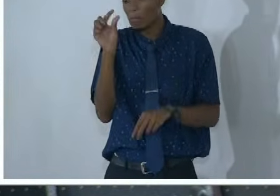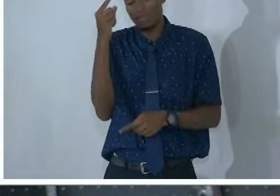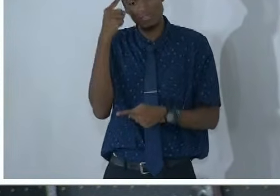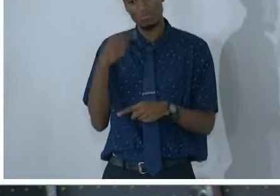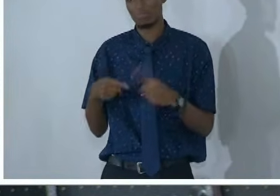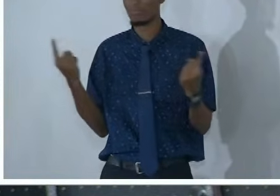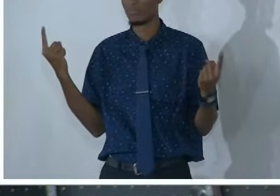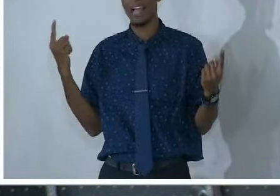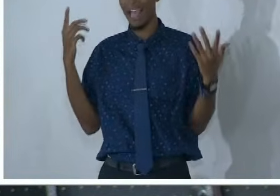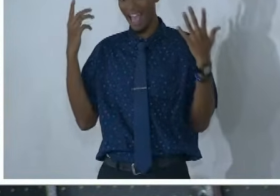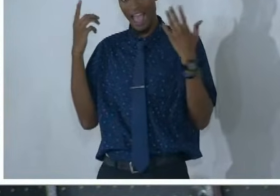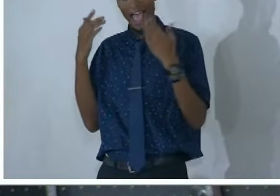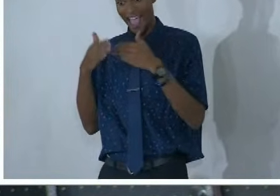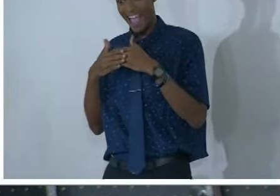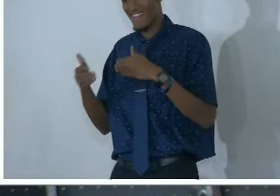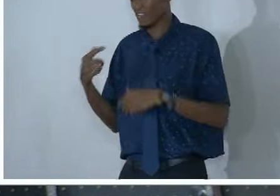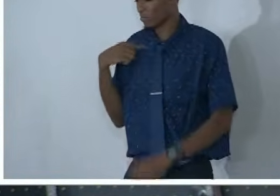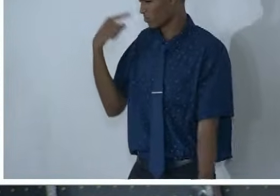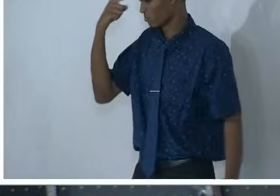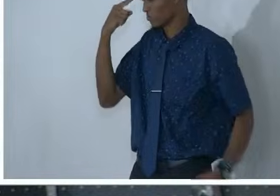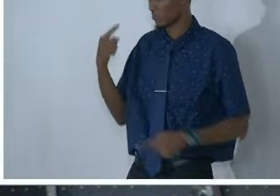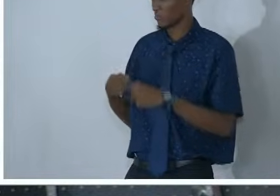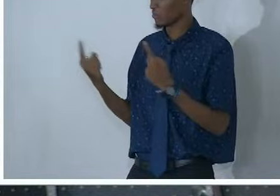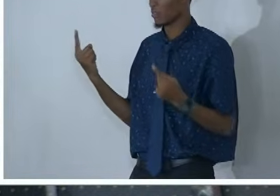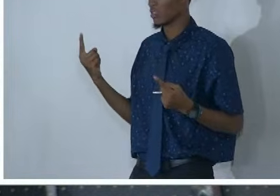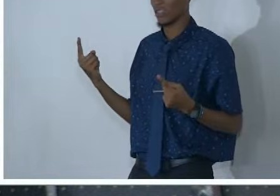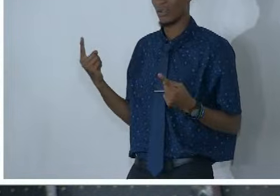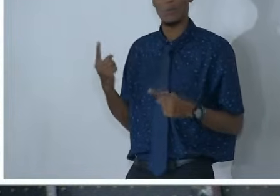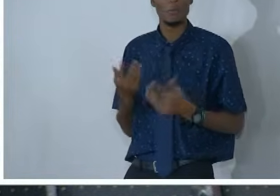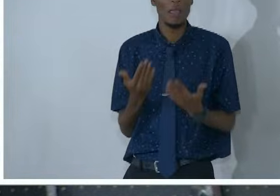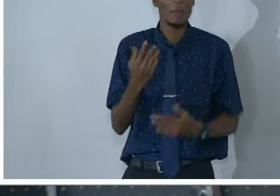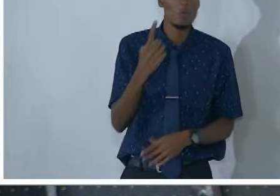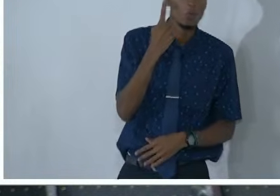because of one reason or another,